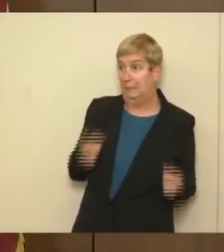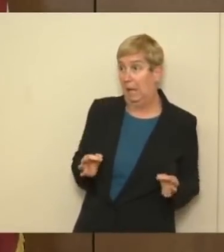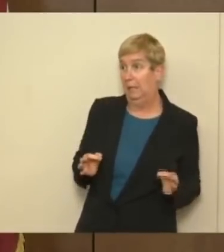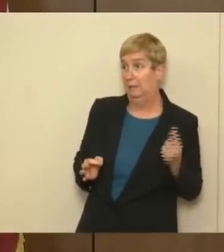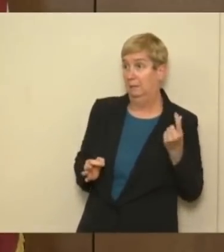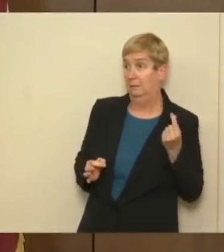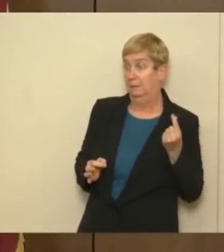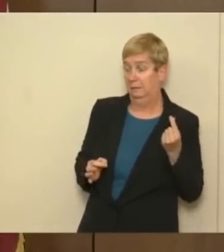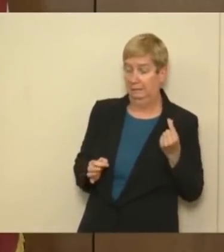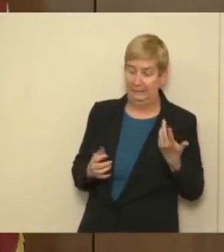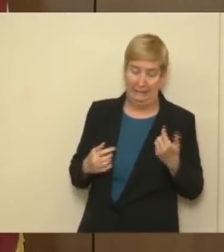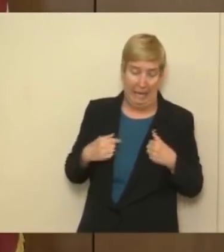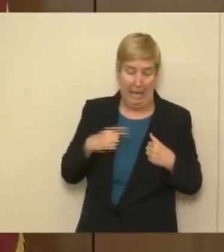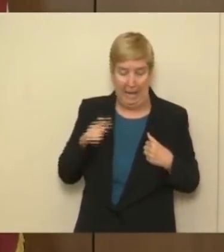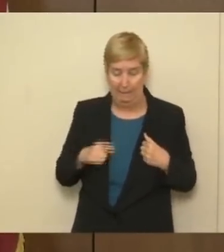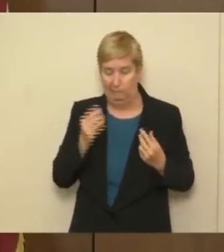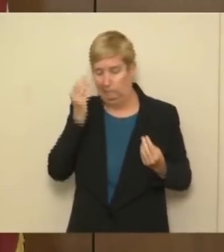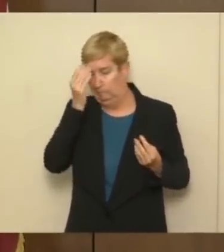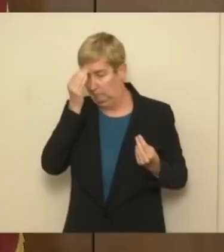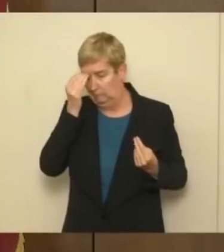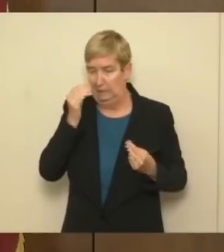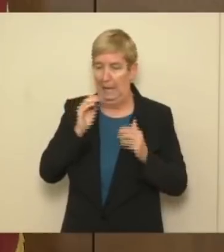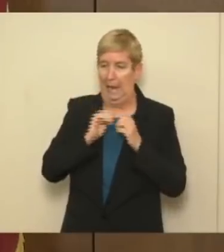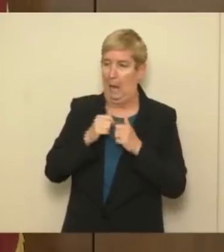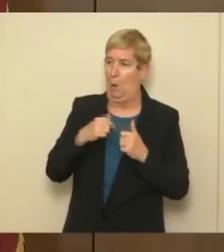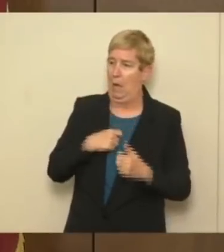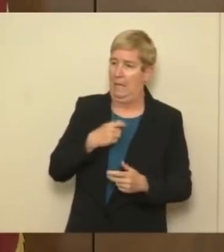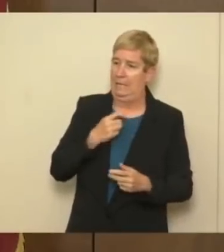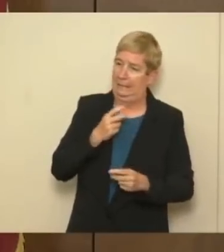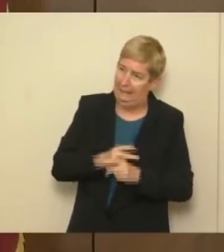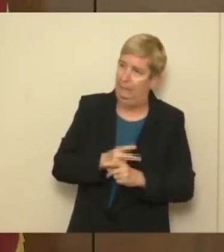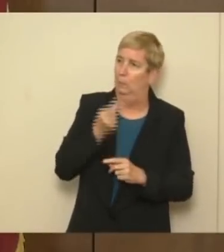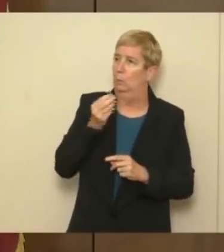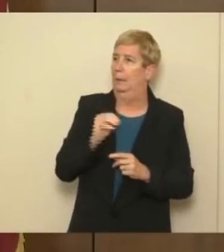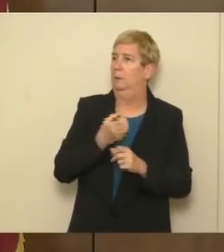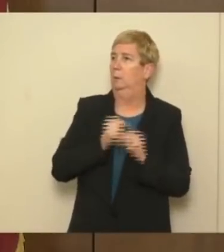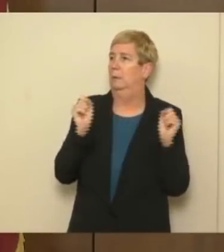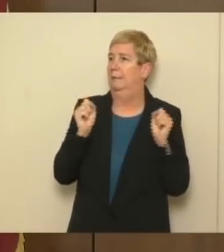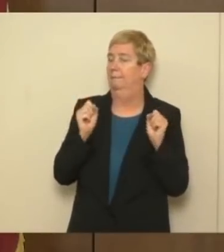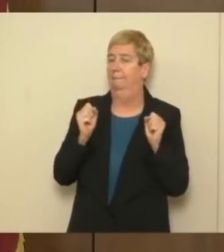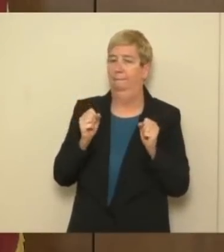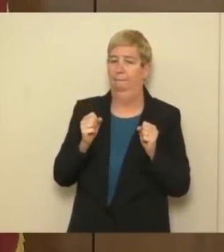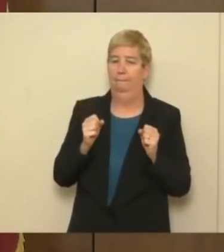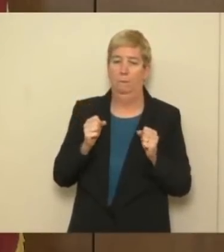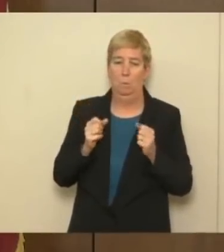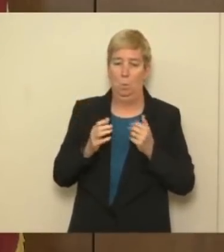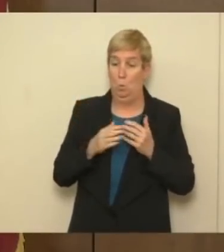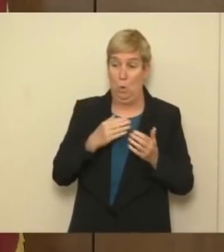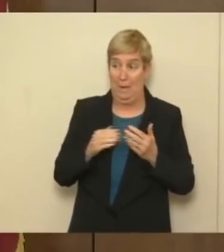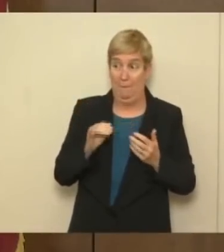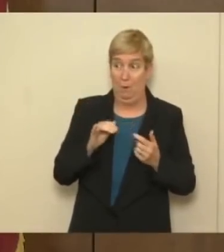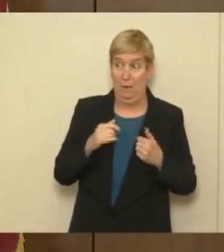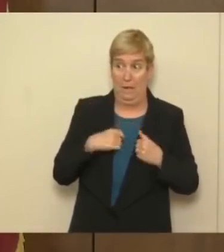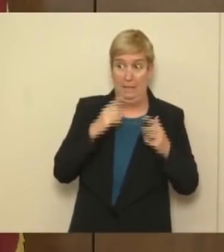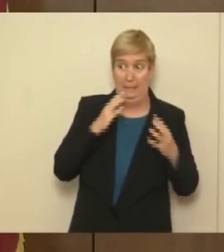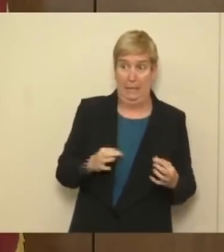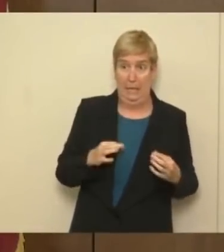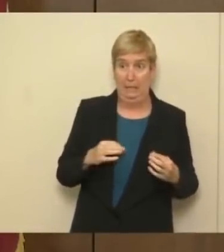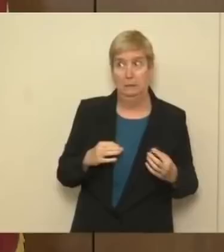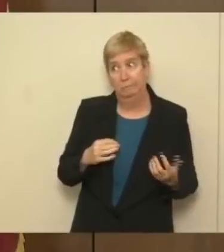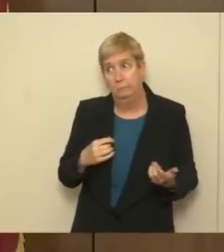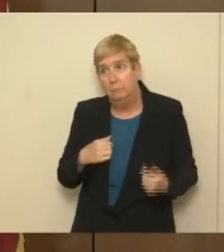to make those tough decisions about making sure that I keep New Mexico safe. And whatever they are, I'll make them. So the goal is not to do any of